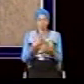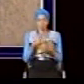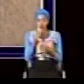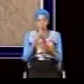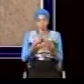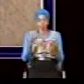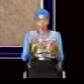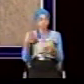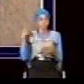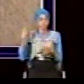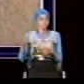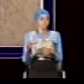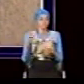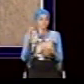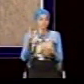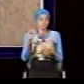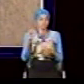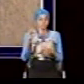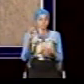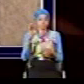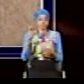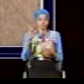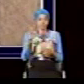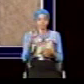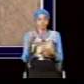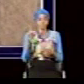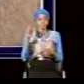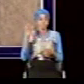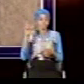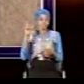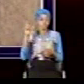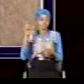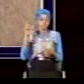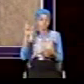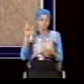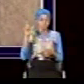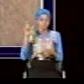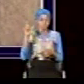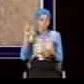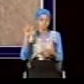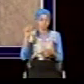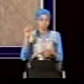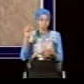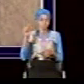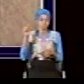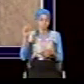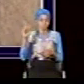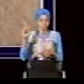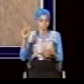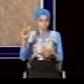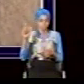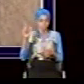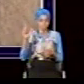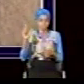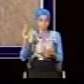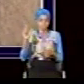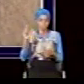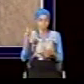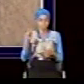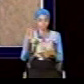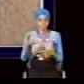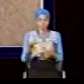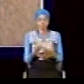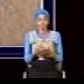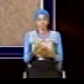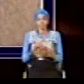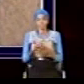19, I have back pain. It's attack. But I used to manage myself. Even today, as I